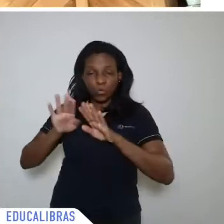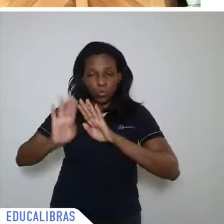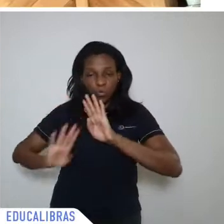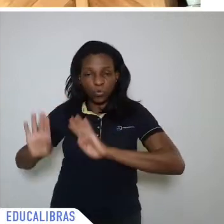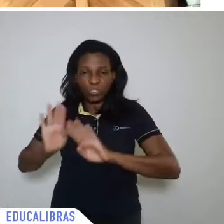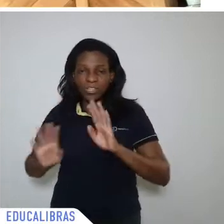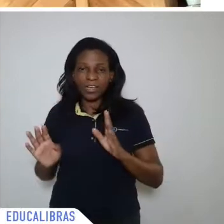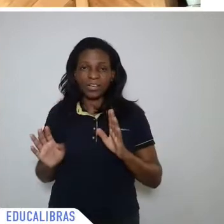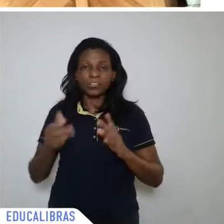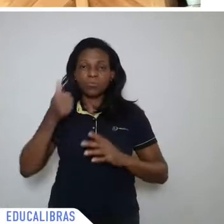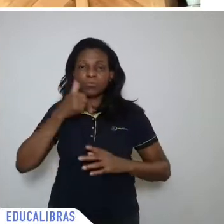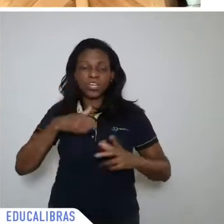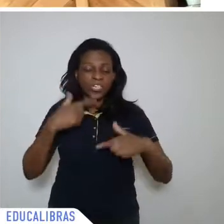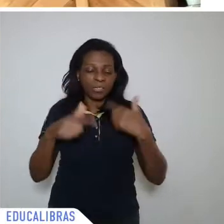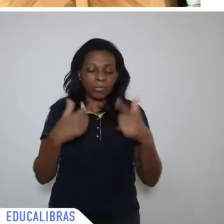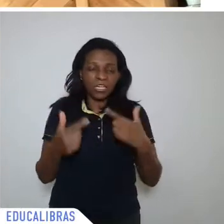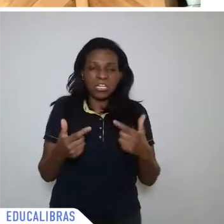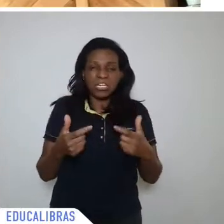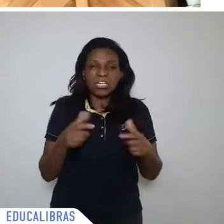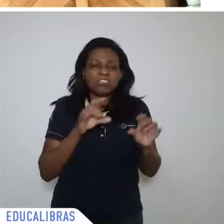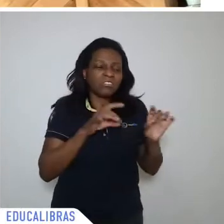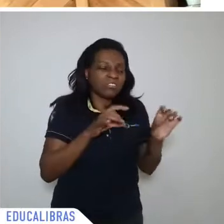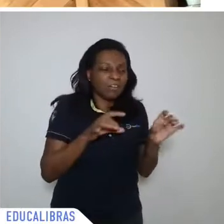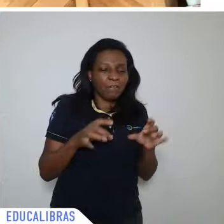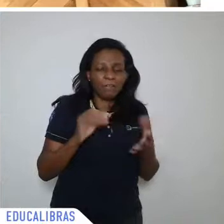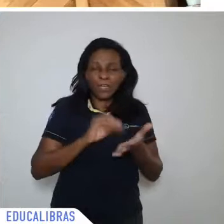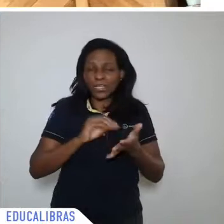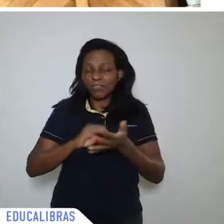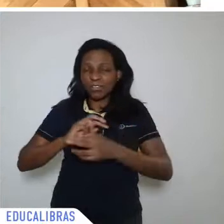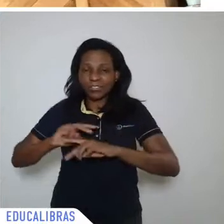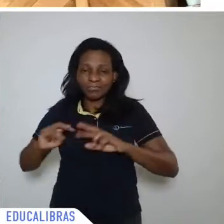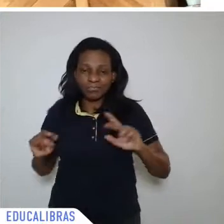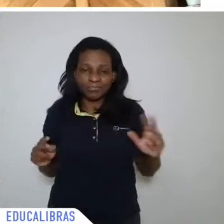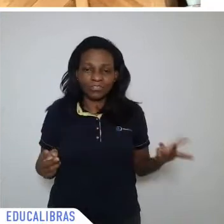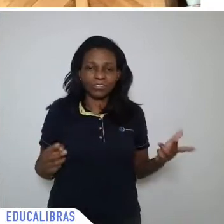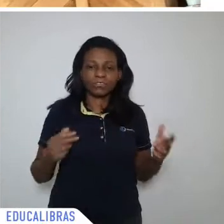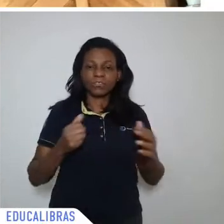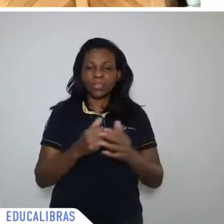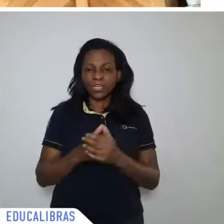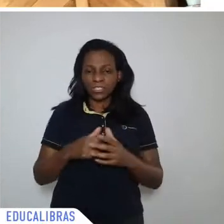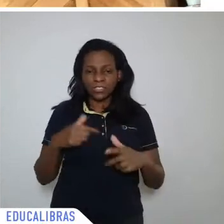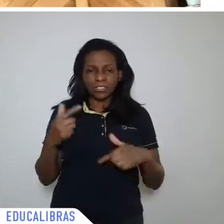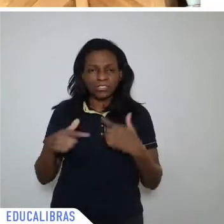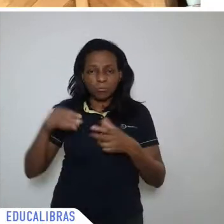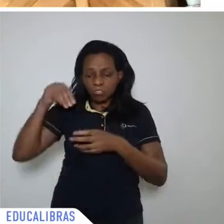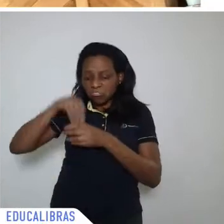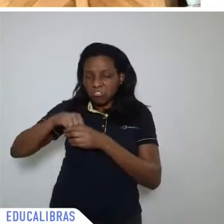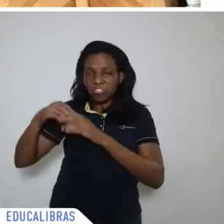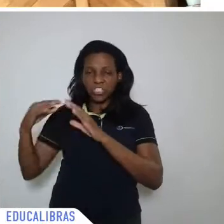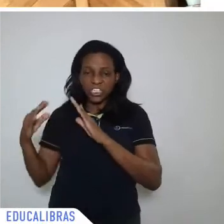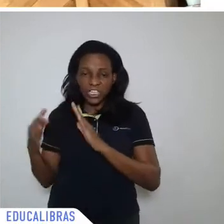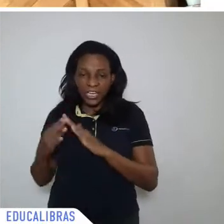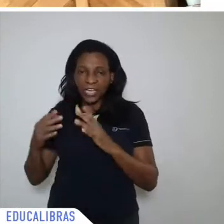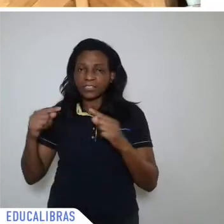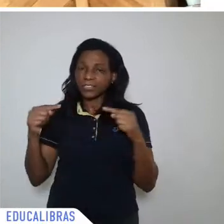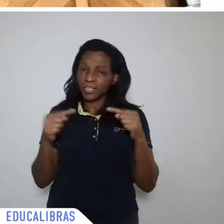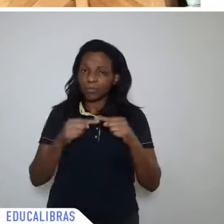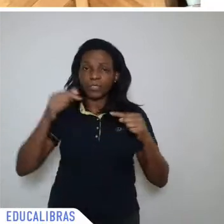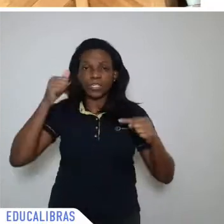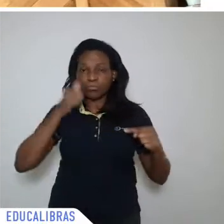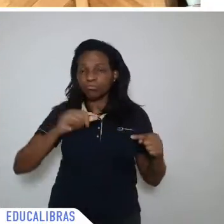the care economy under precarious conditions with no protection? And people